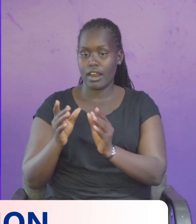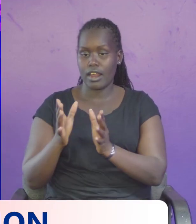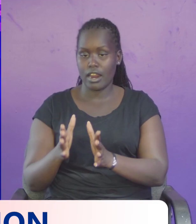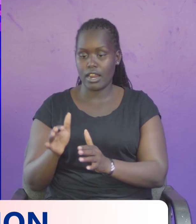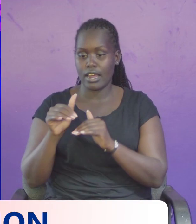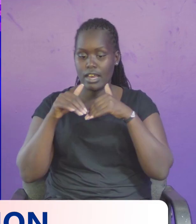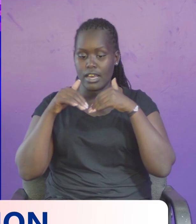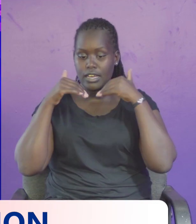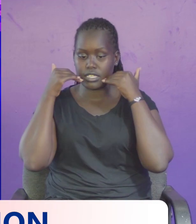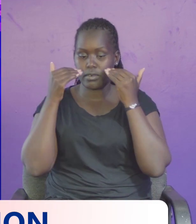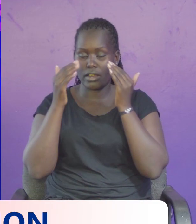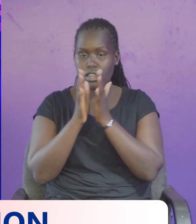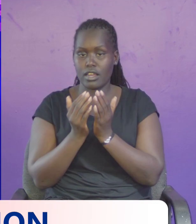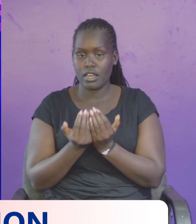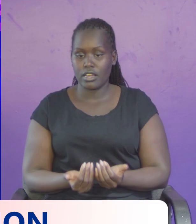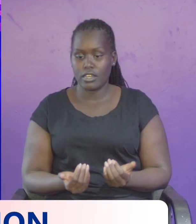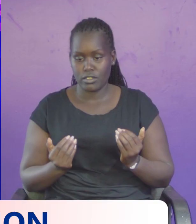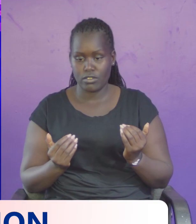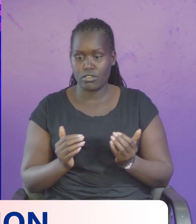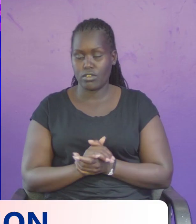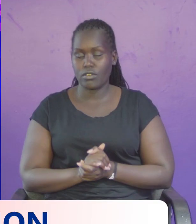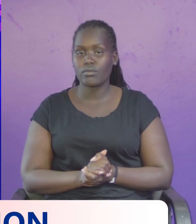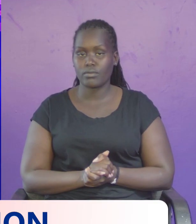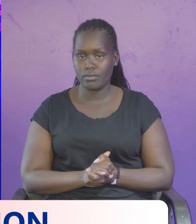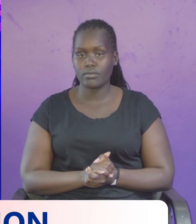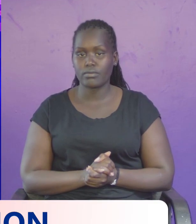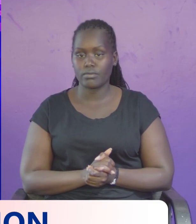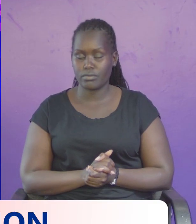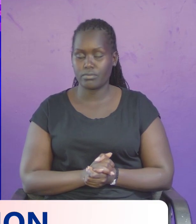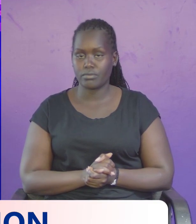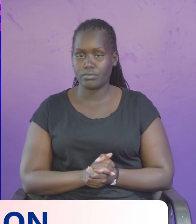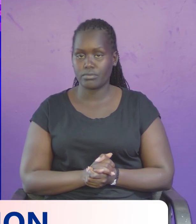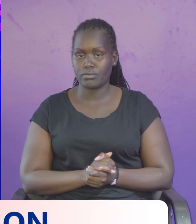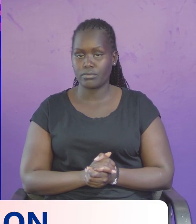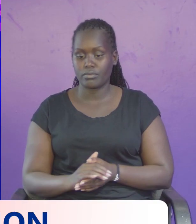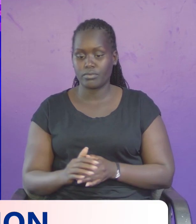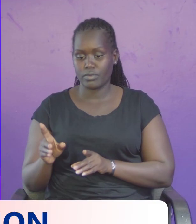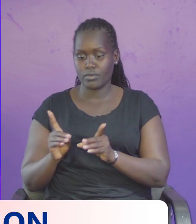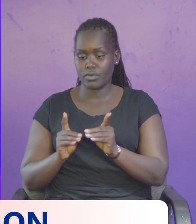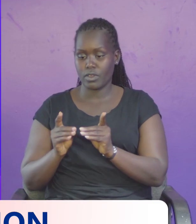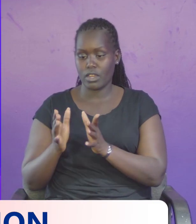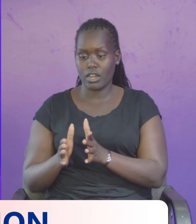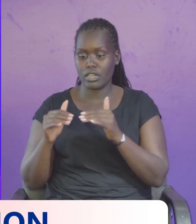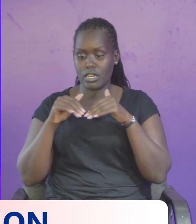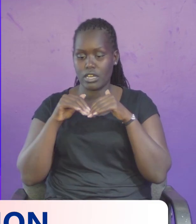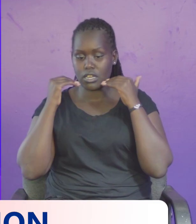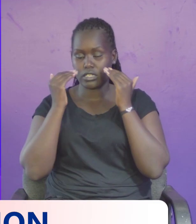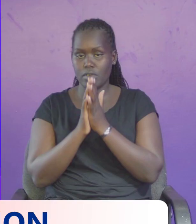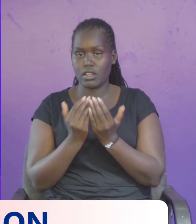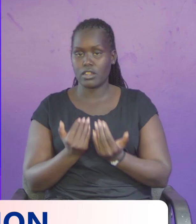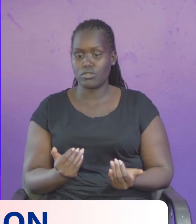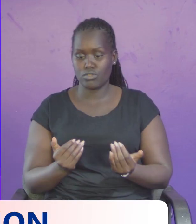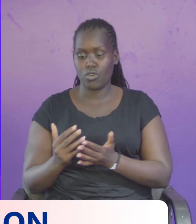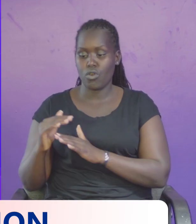No, Smile na Toto, we are still smiling na watoto. Okay. Yes. Director Smile na Toto, Maureen Okao, karibu